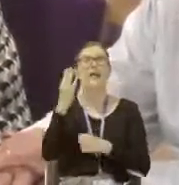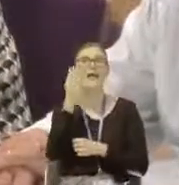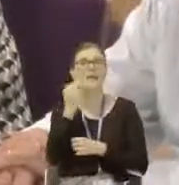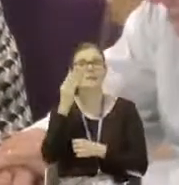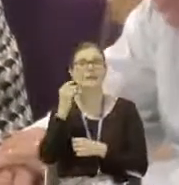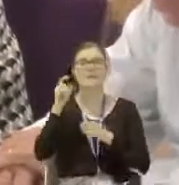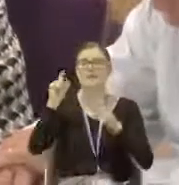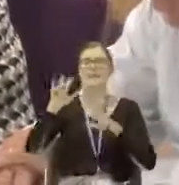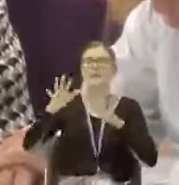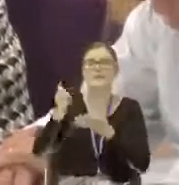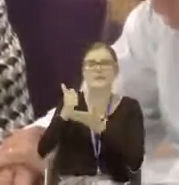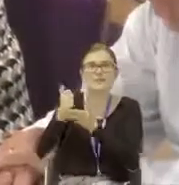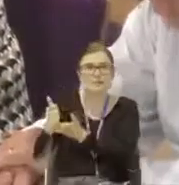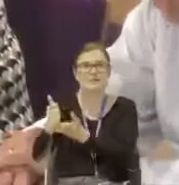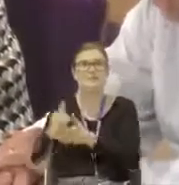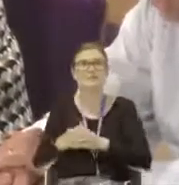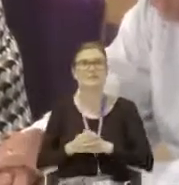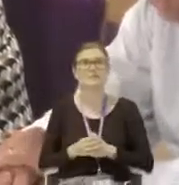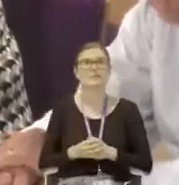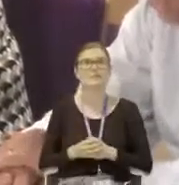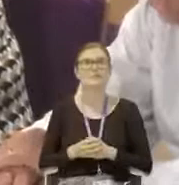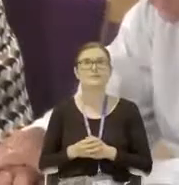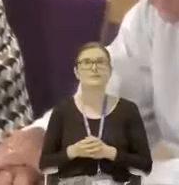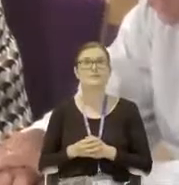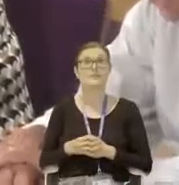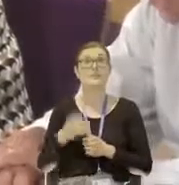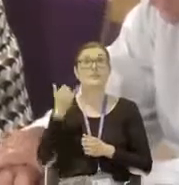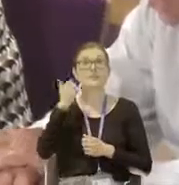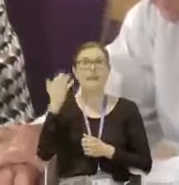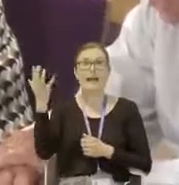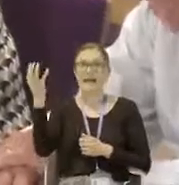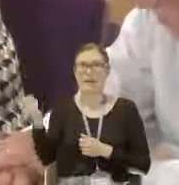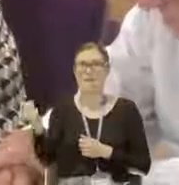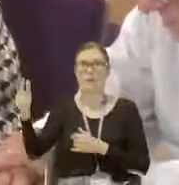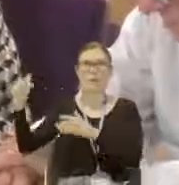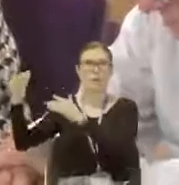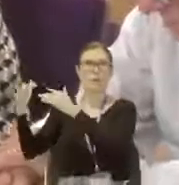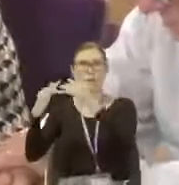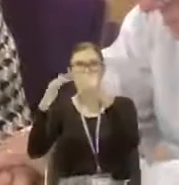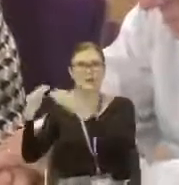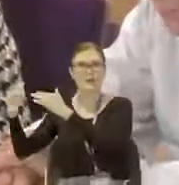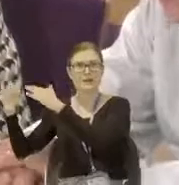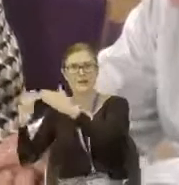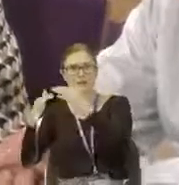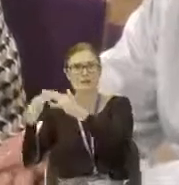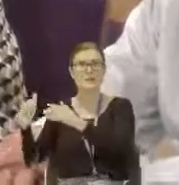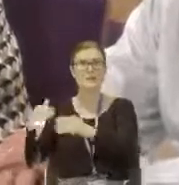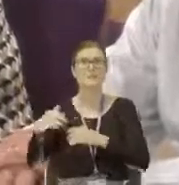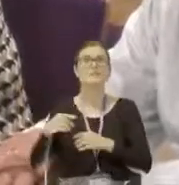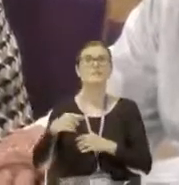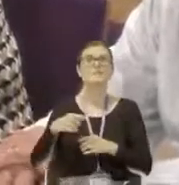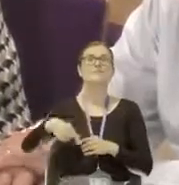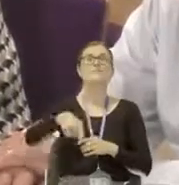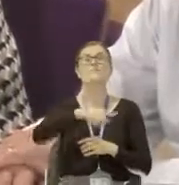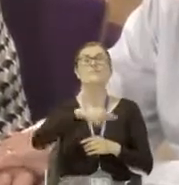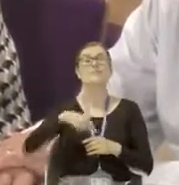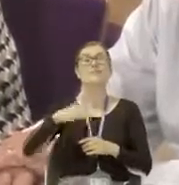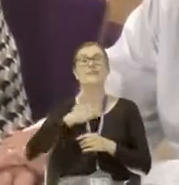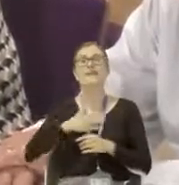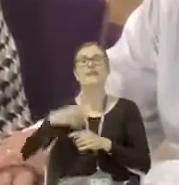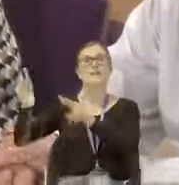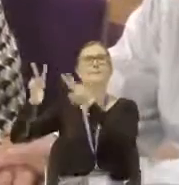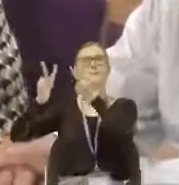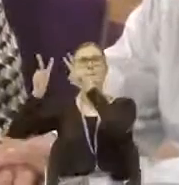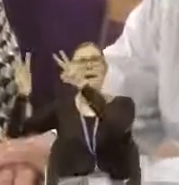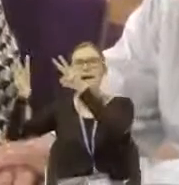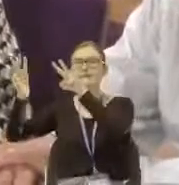journey. Nevertheless, peacekeeping operations have proven to be one of the most effective